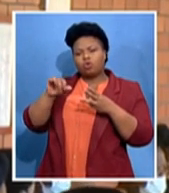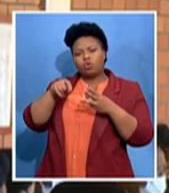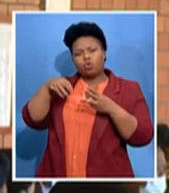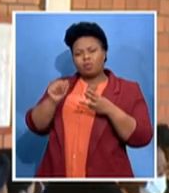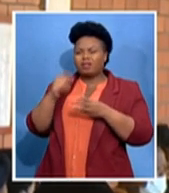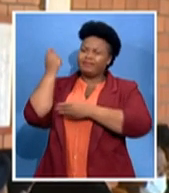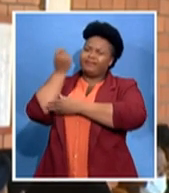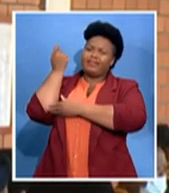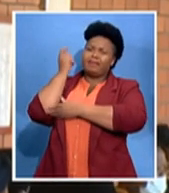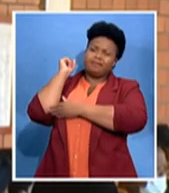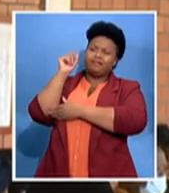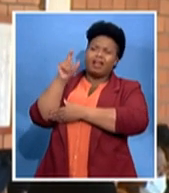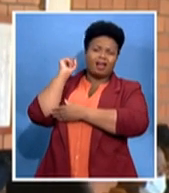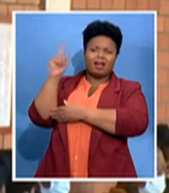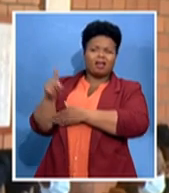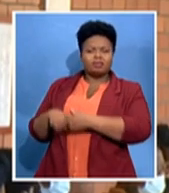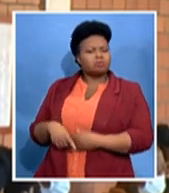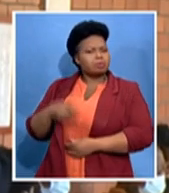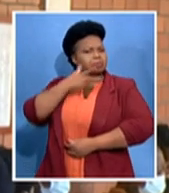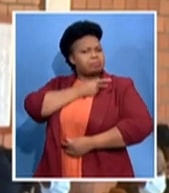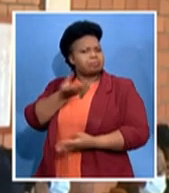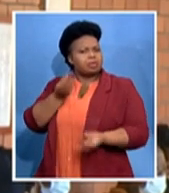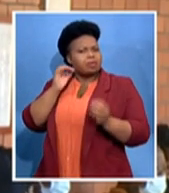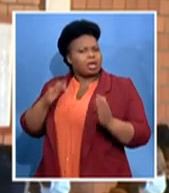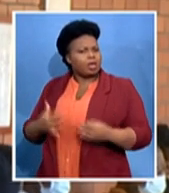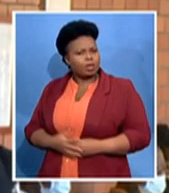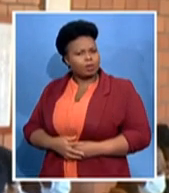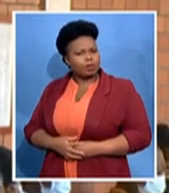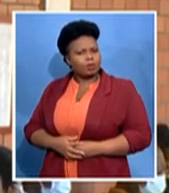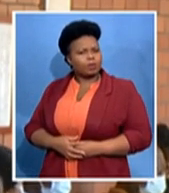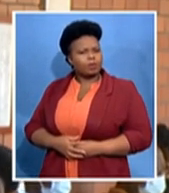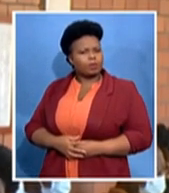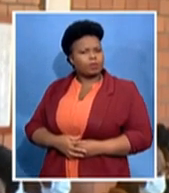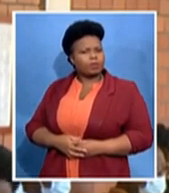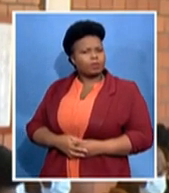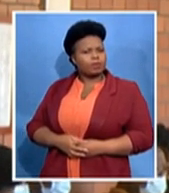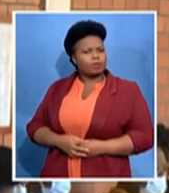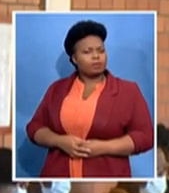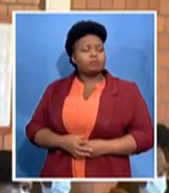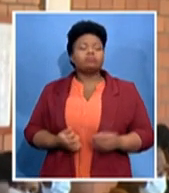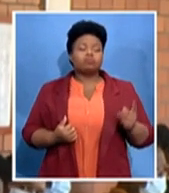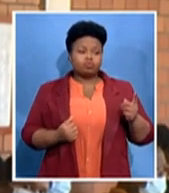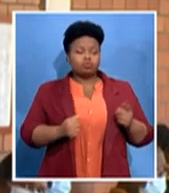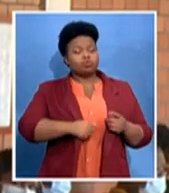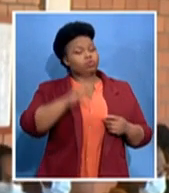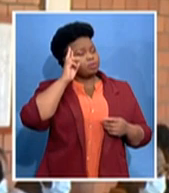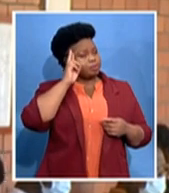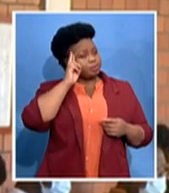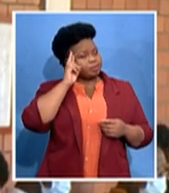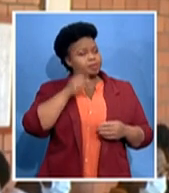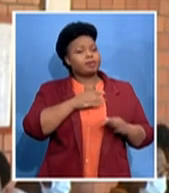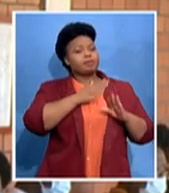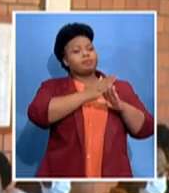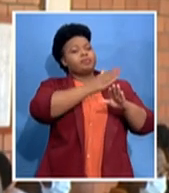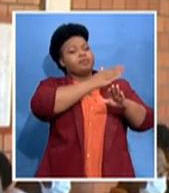their vaccination or vaccines? You will remember that before we received the J&J